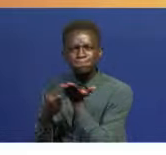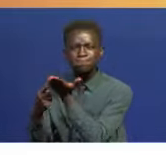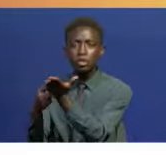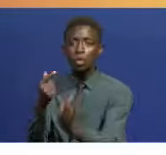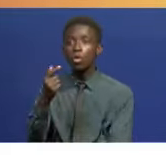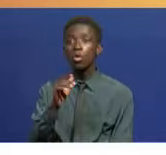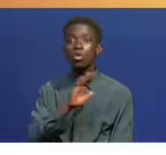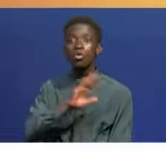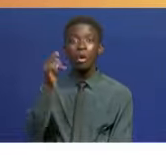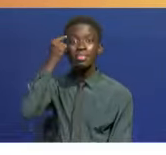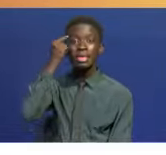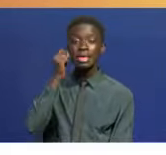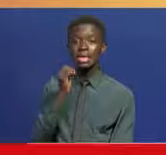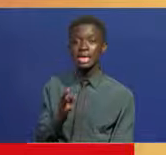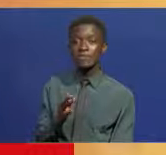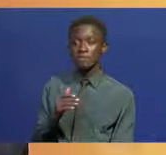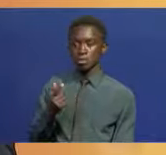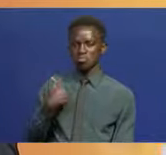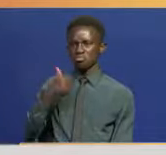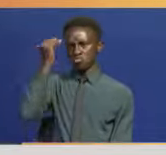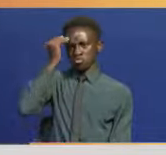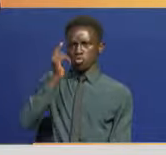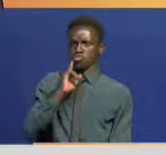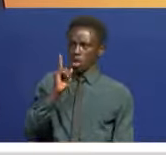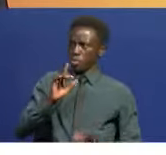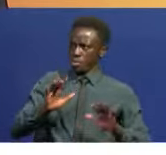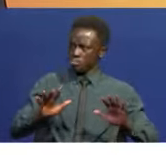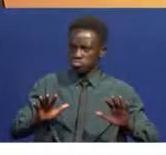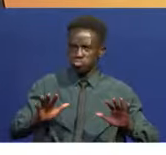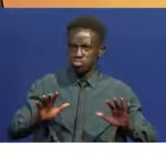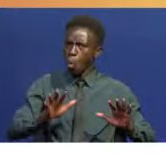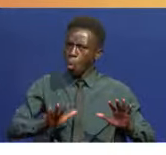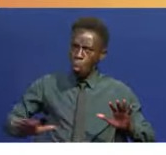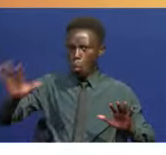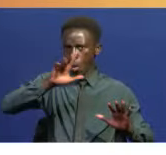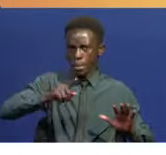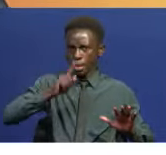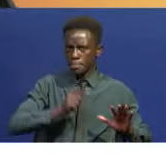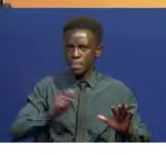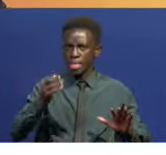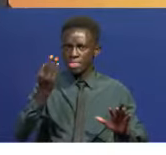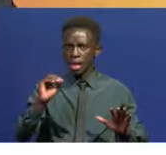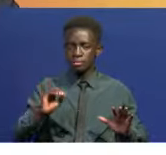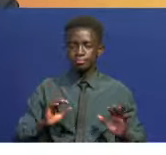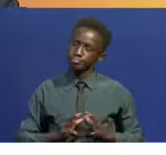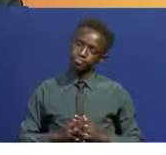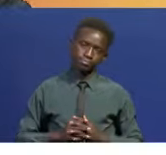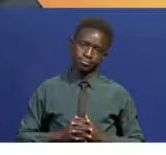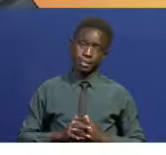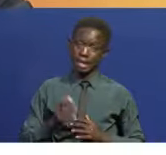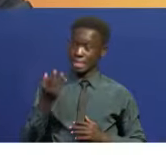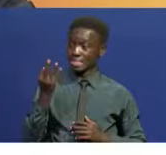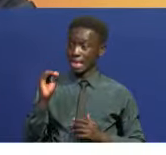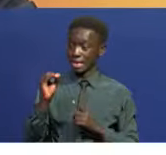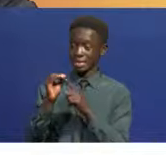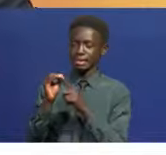Nairobi, everybody in Nairobi can afford 30. And again, I said here before that this 30 is actually